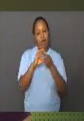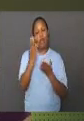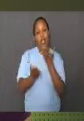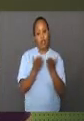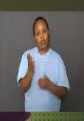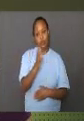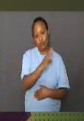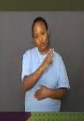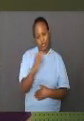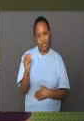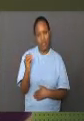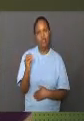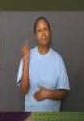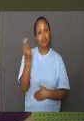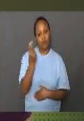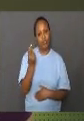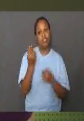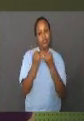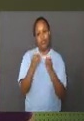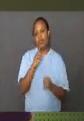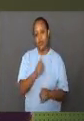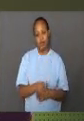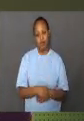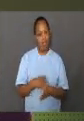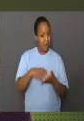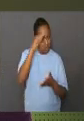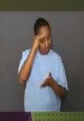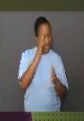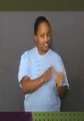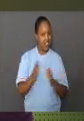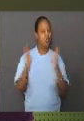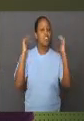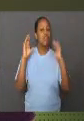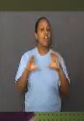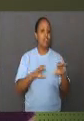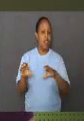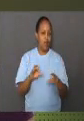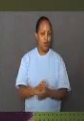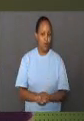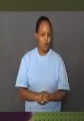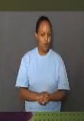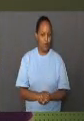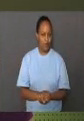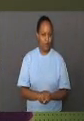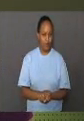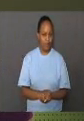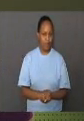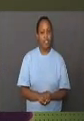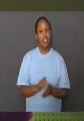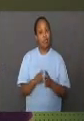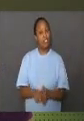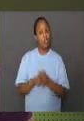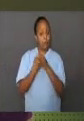in Ethiopia. I hope you are ready to begin. We will start with